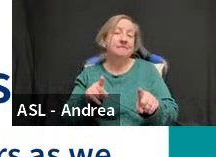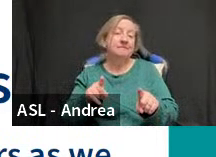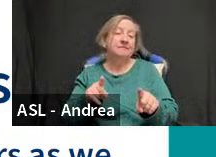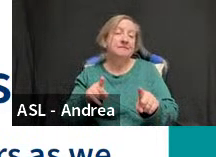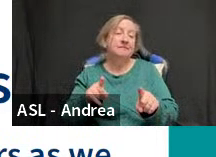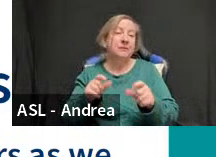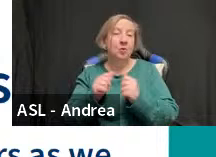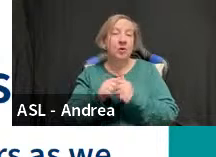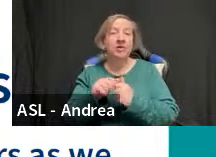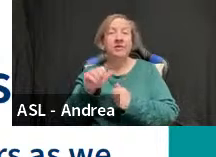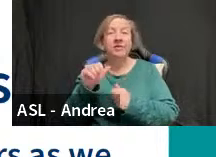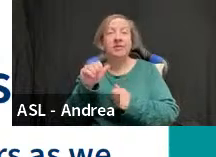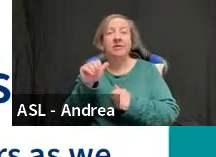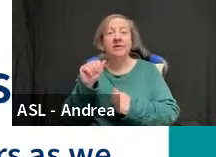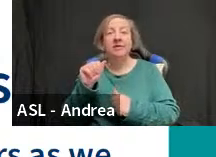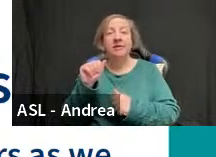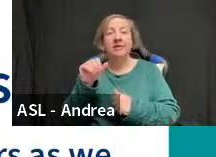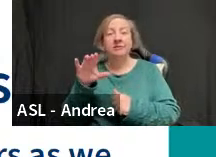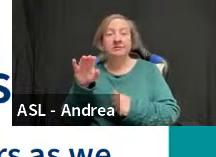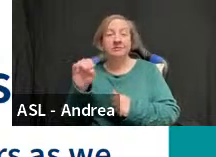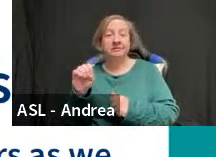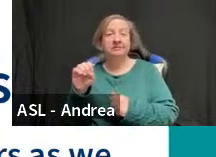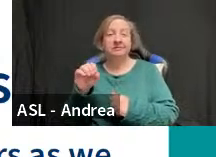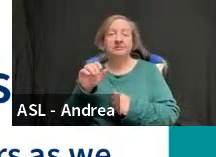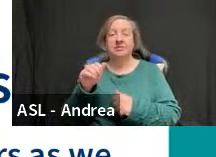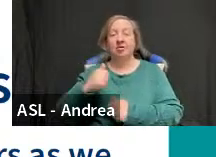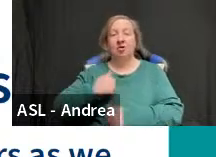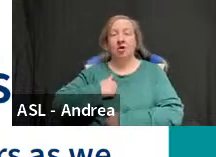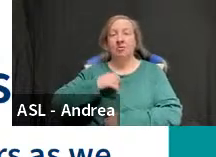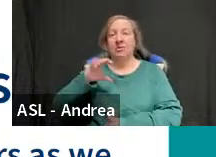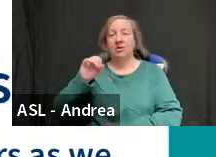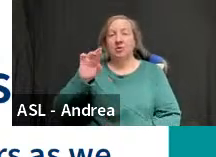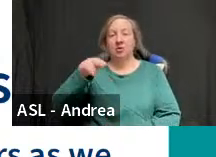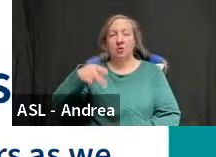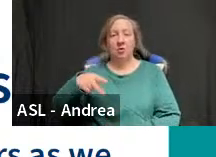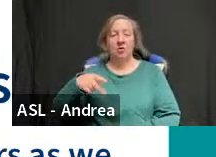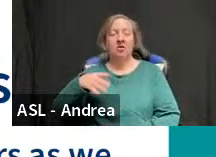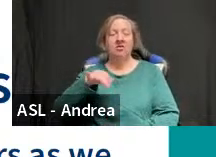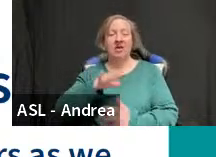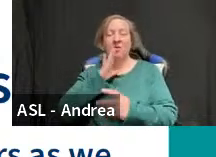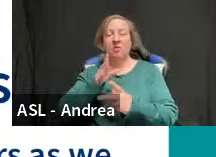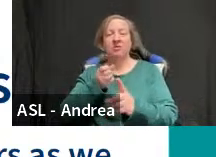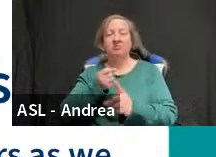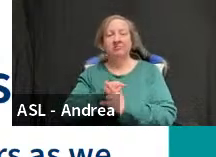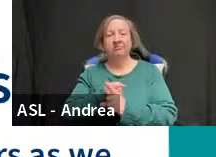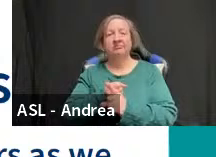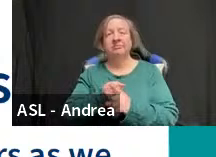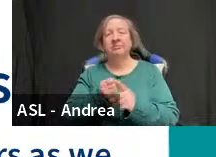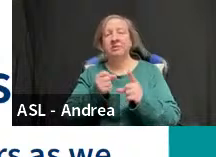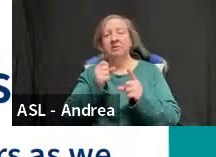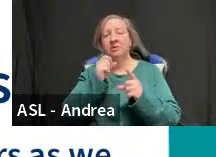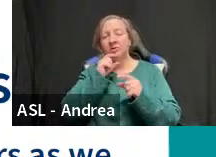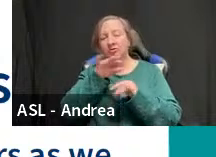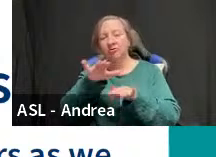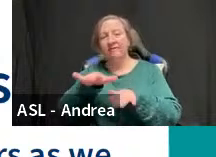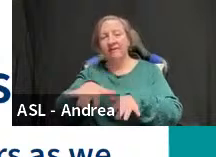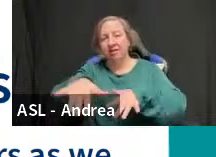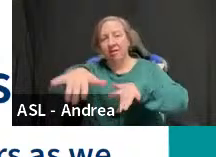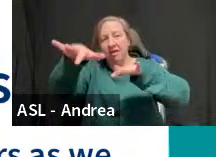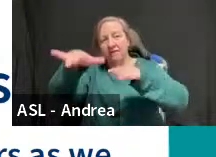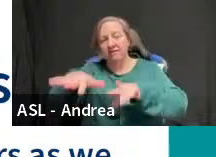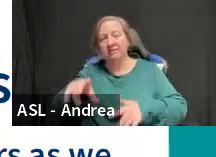with the Army Corps that could potentially impact river levels. We know there's dam removals that are being considered. I think there's Snake